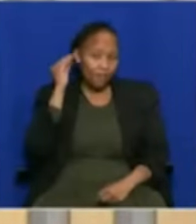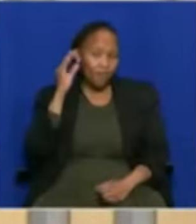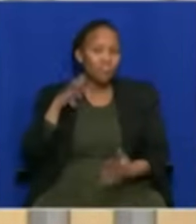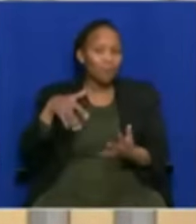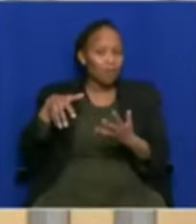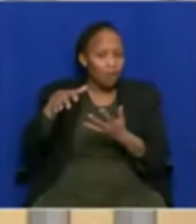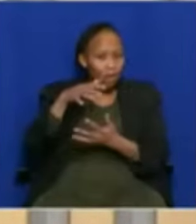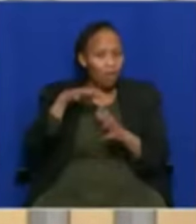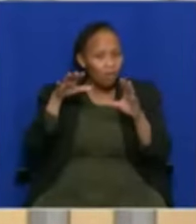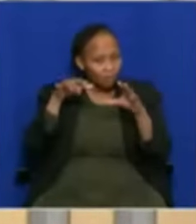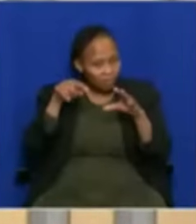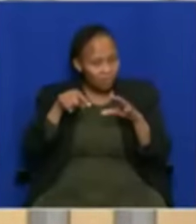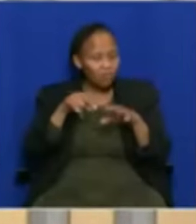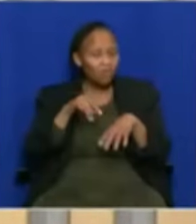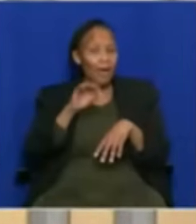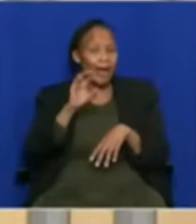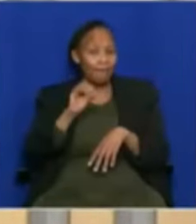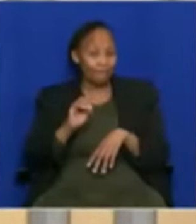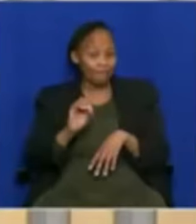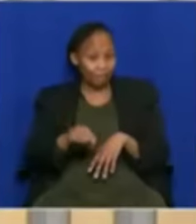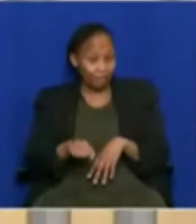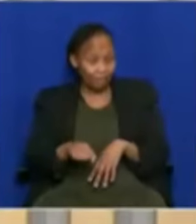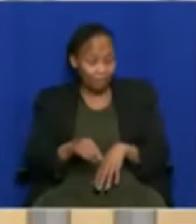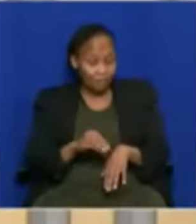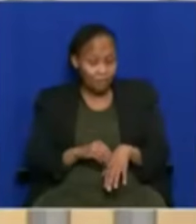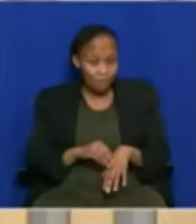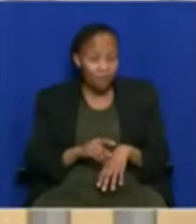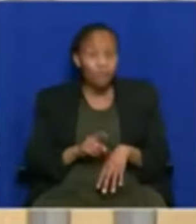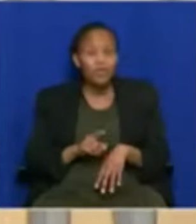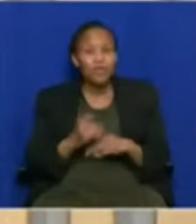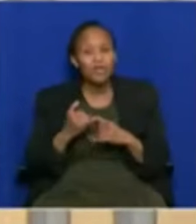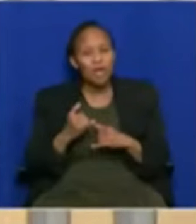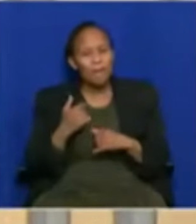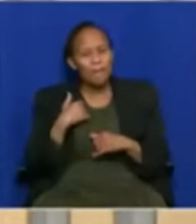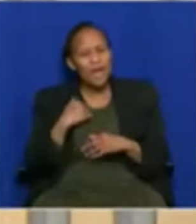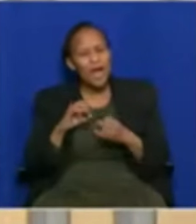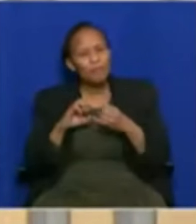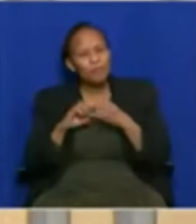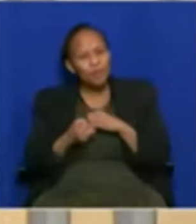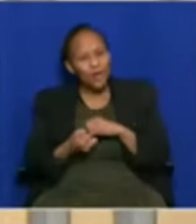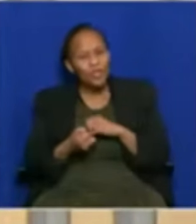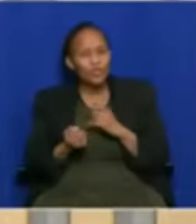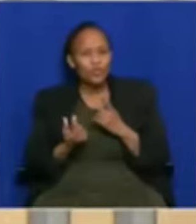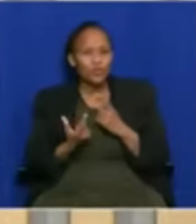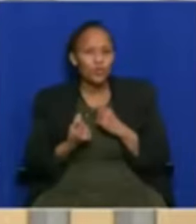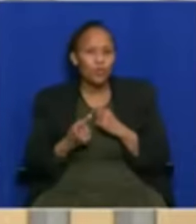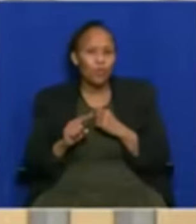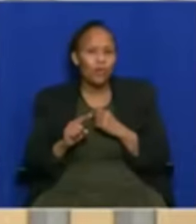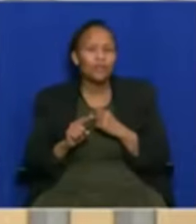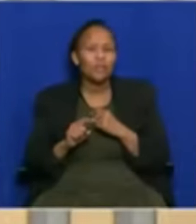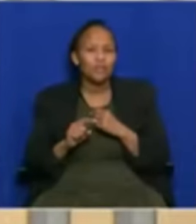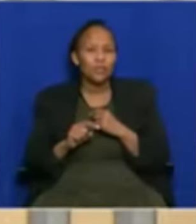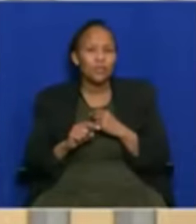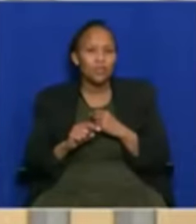don't want me to go in that space, but I'm trying to get out there what I want to explain. So, referring to the